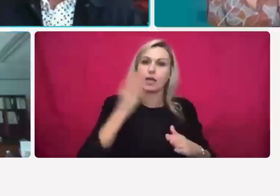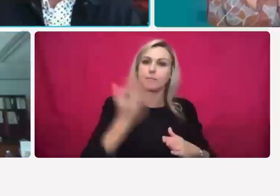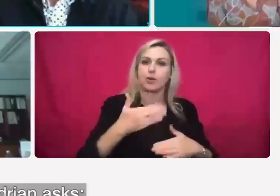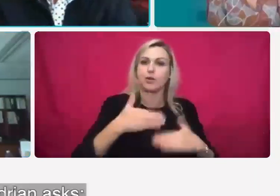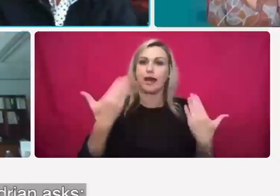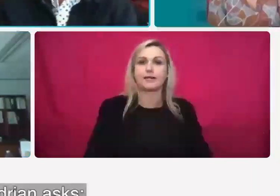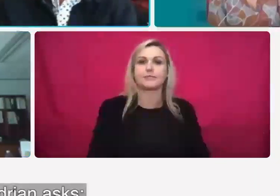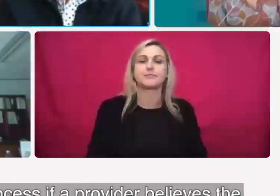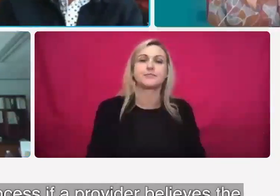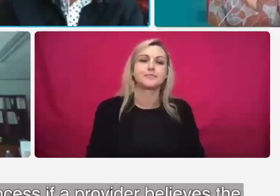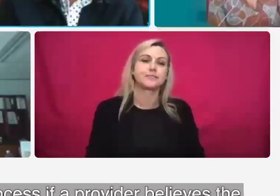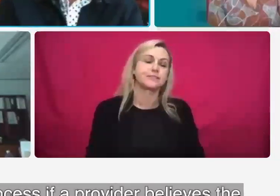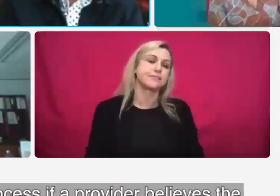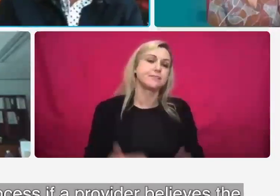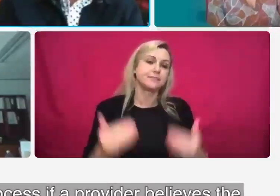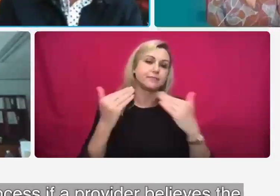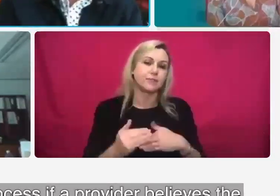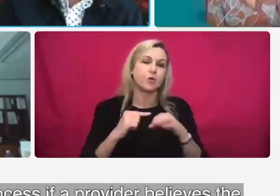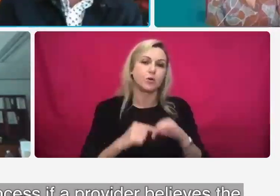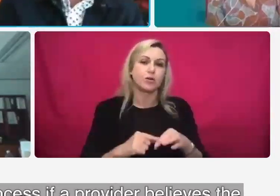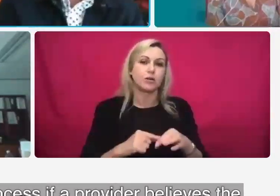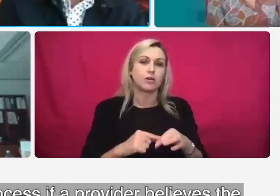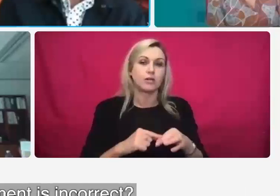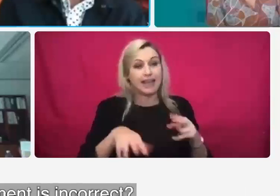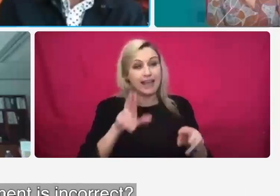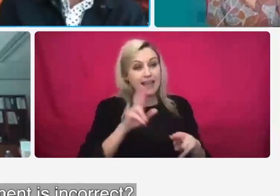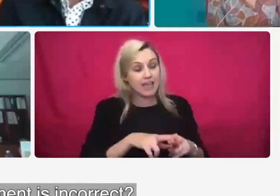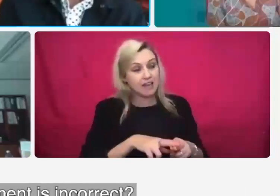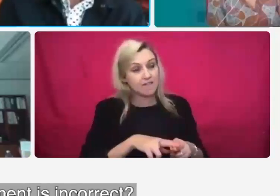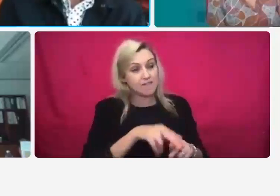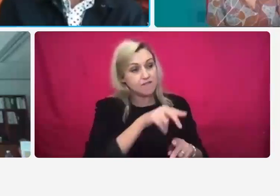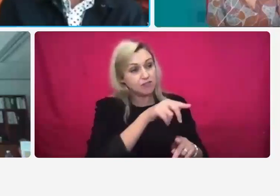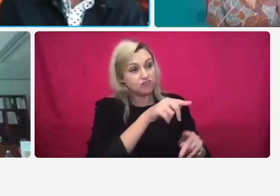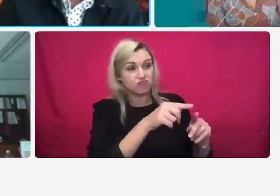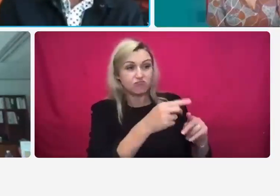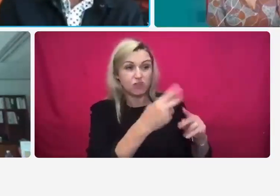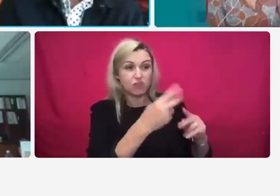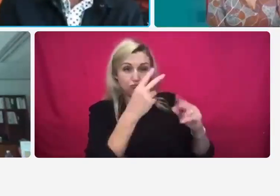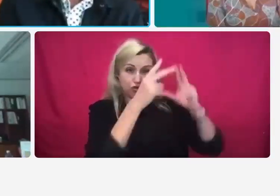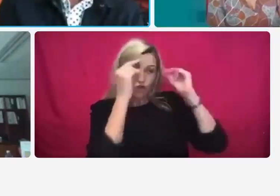Adrian asks, is there an appeal process if a provider believes the assessment is incorrect?